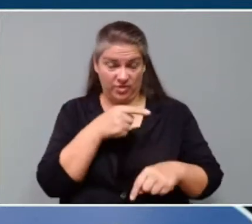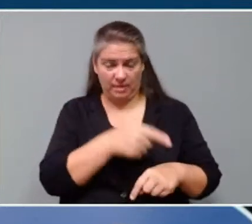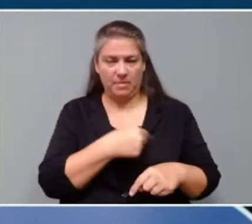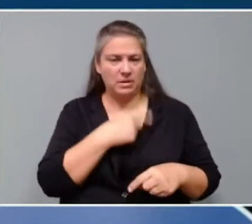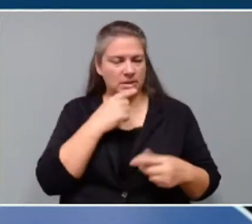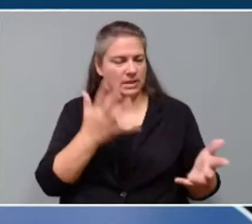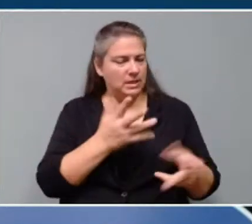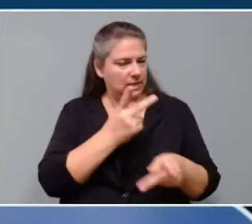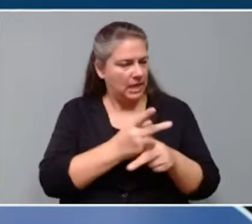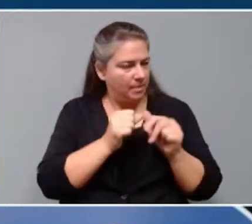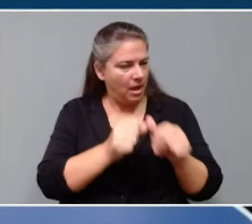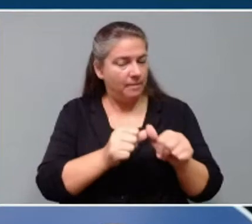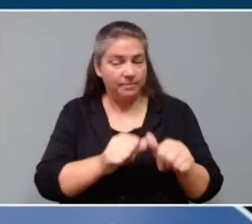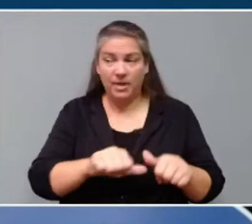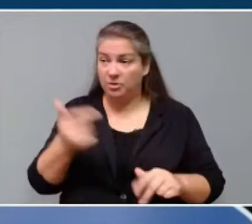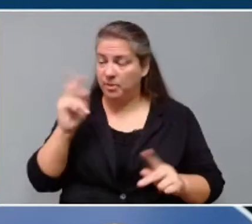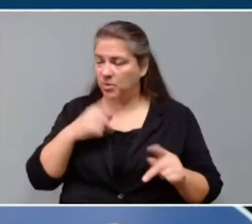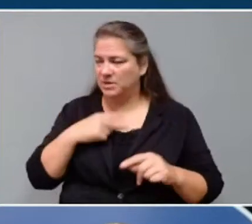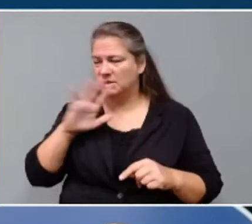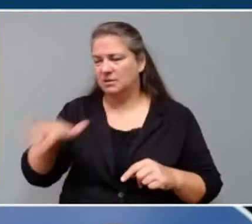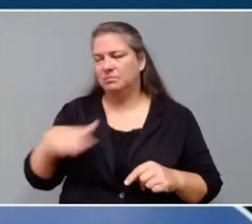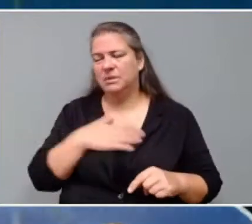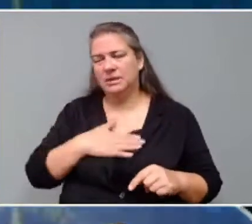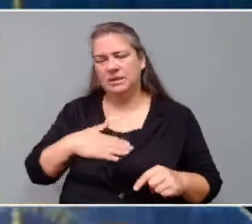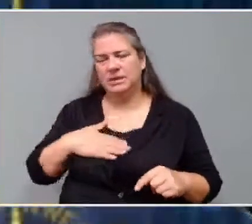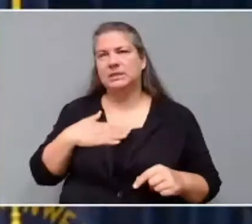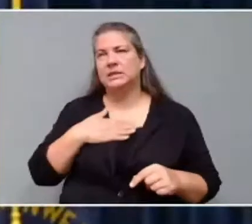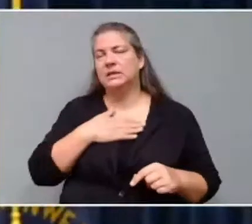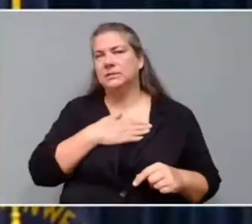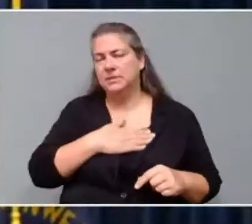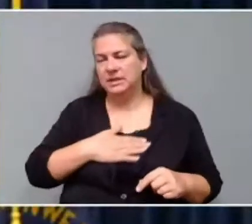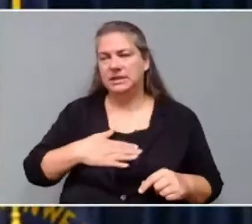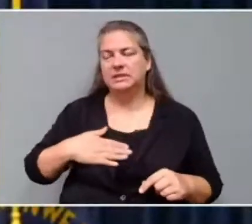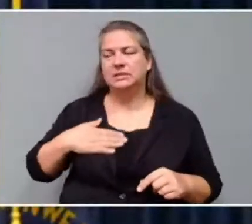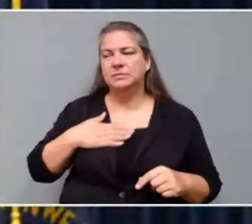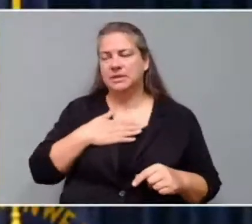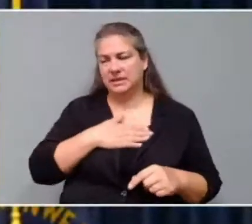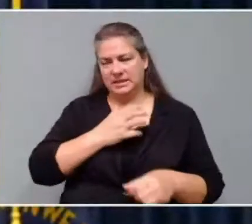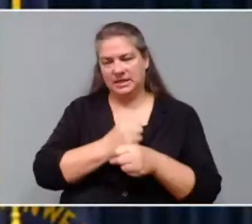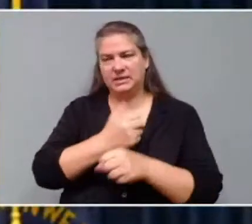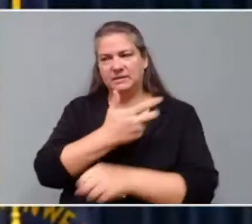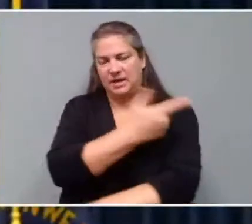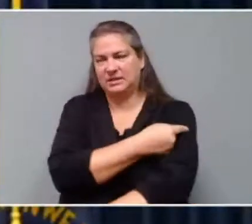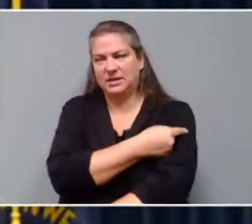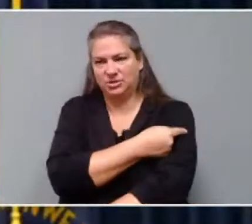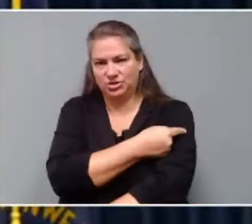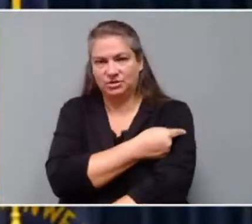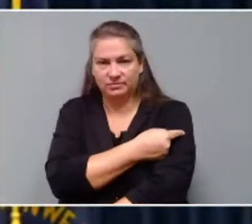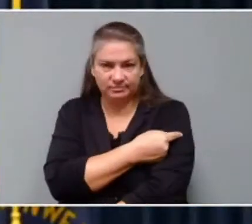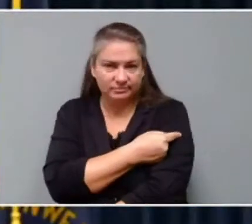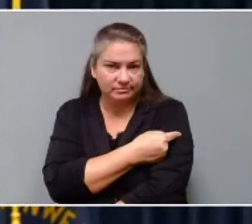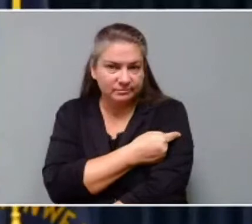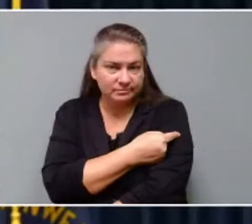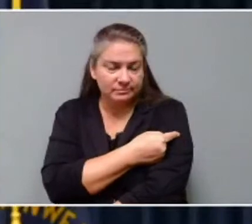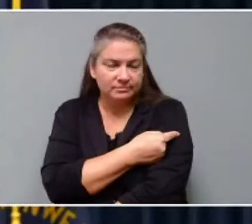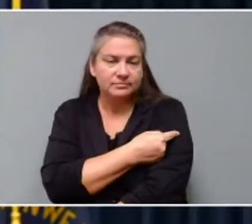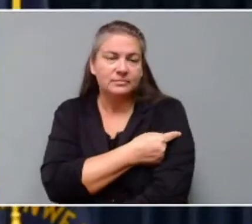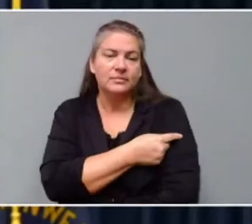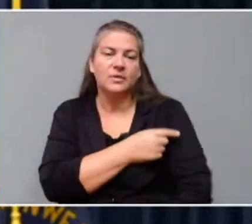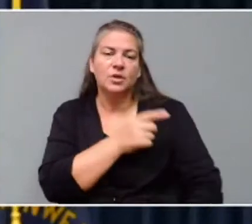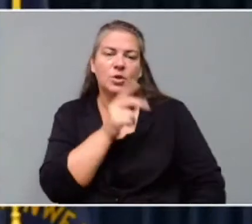To others, I would say please get vaccinated. And as we look at the vaccination